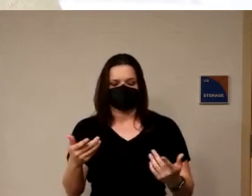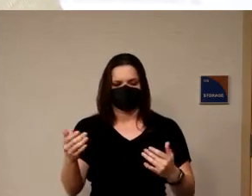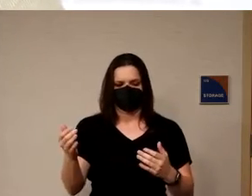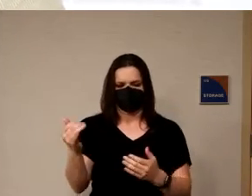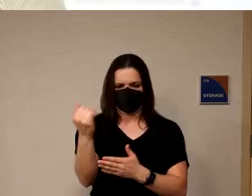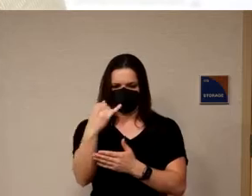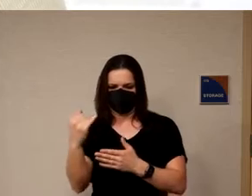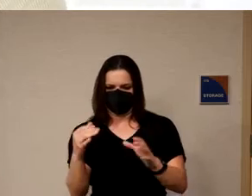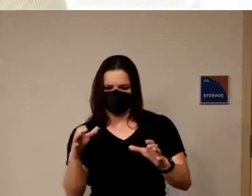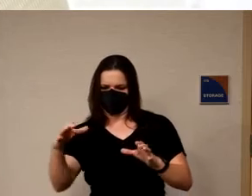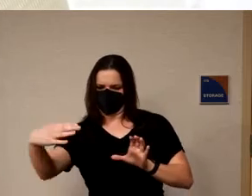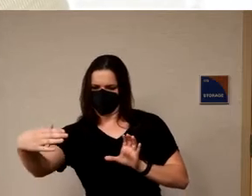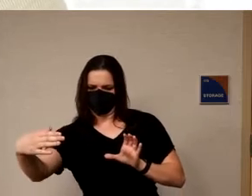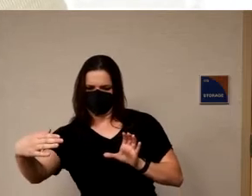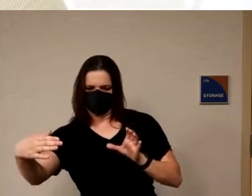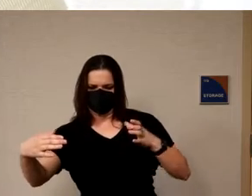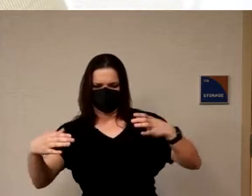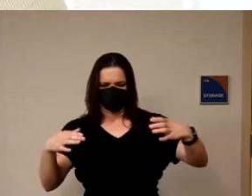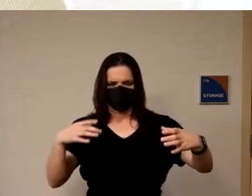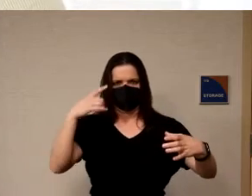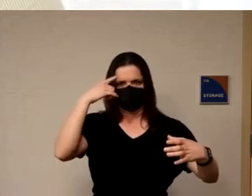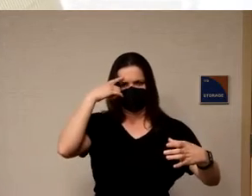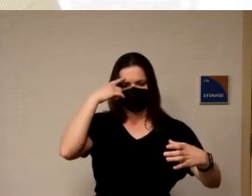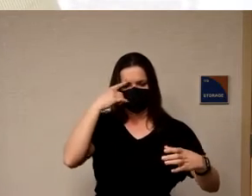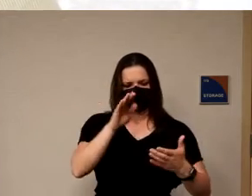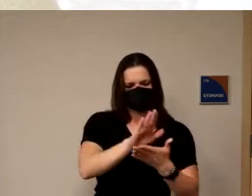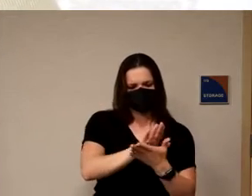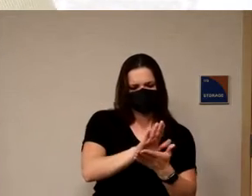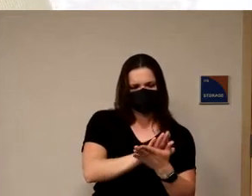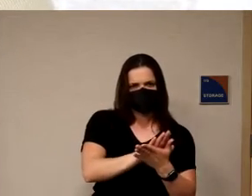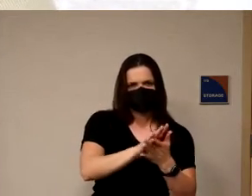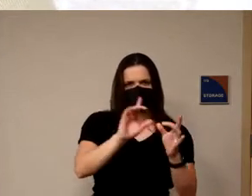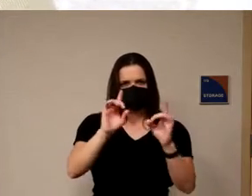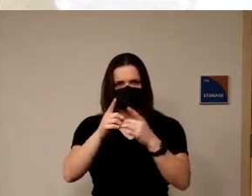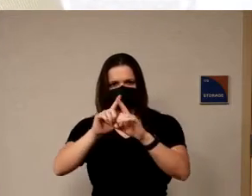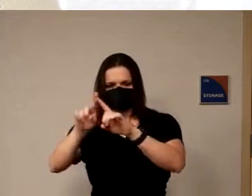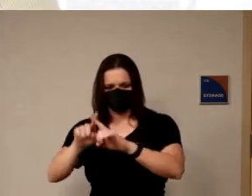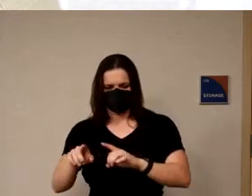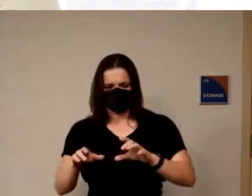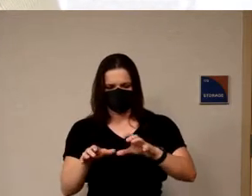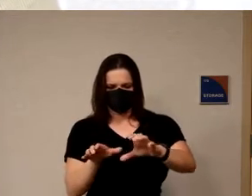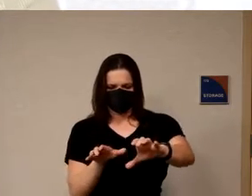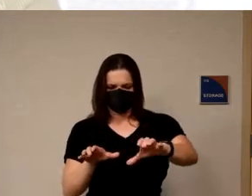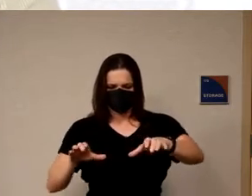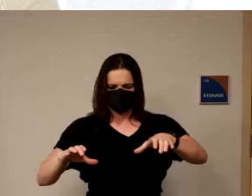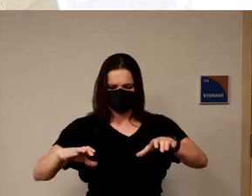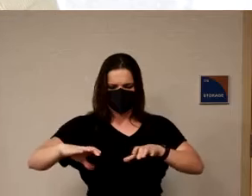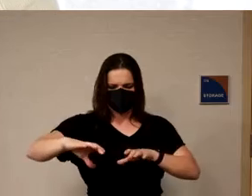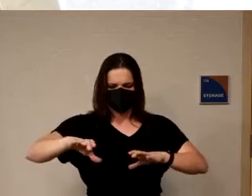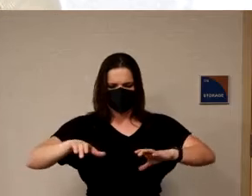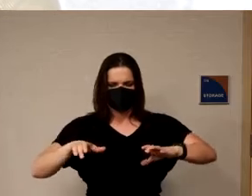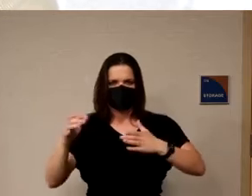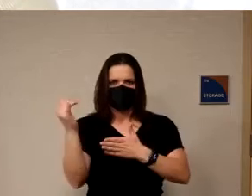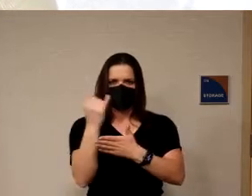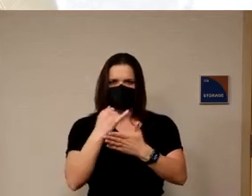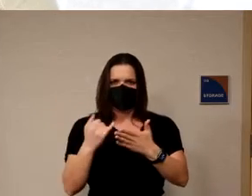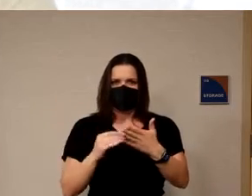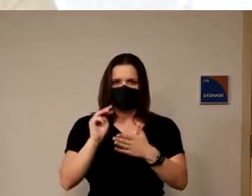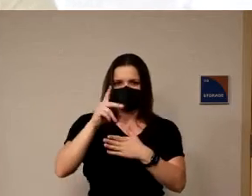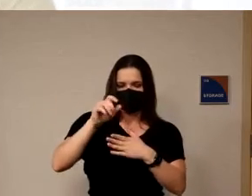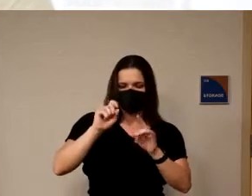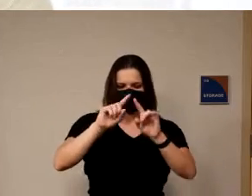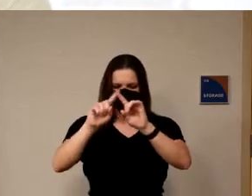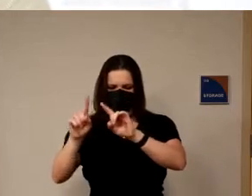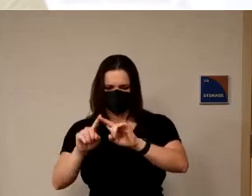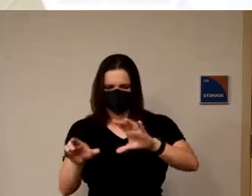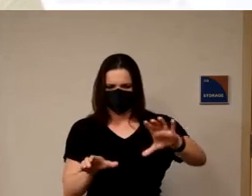draw another one looking at school districts. And then now I've got a feel for that too. I'll start taking